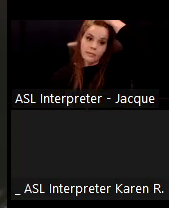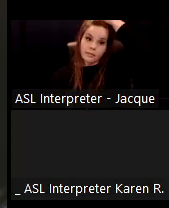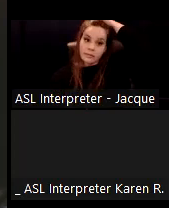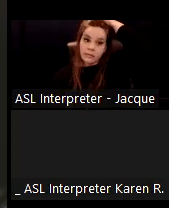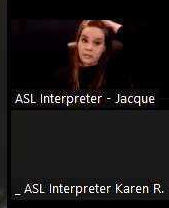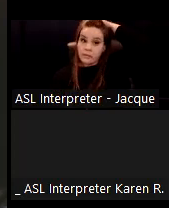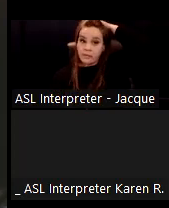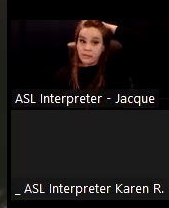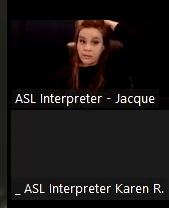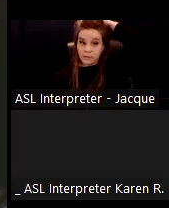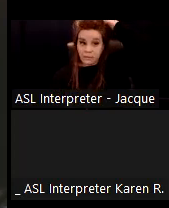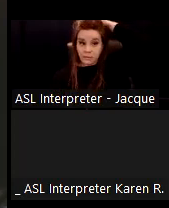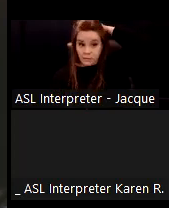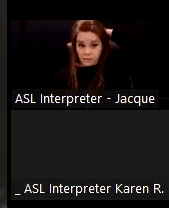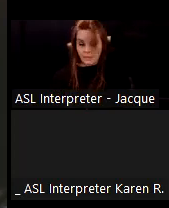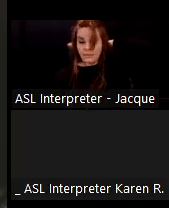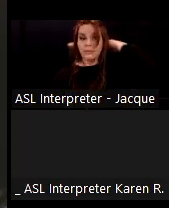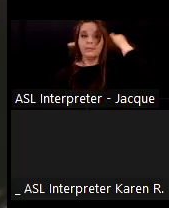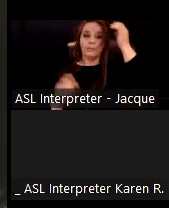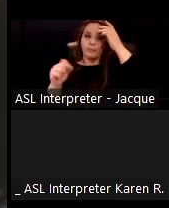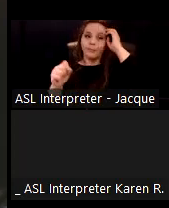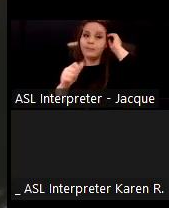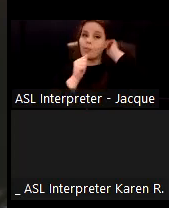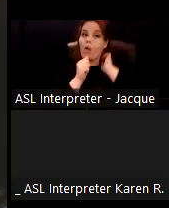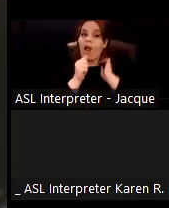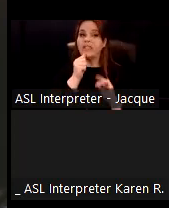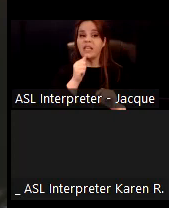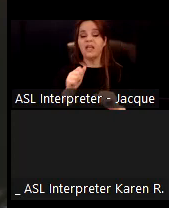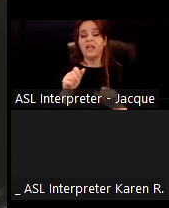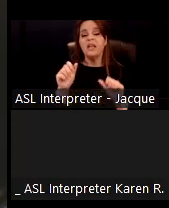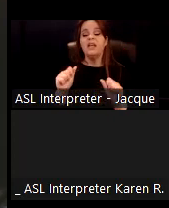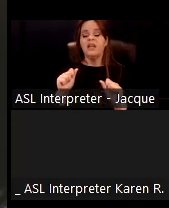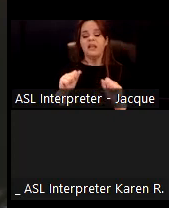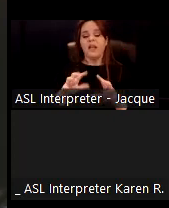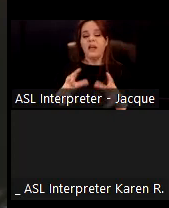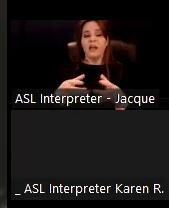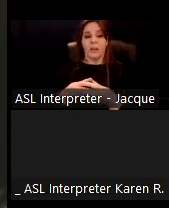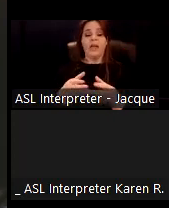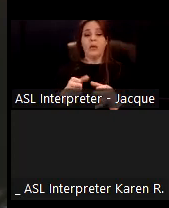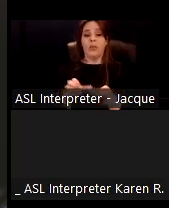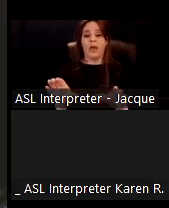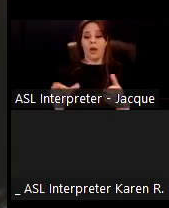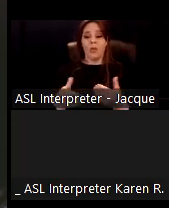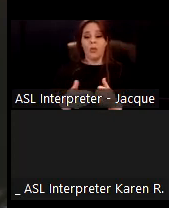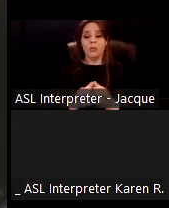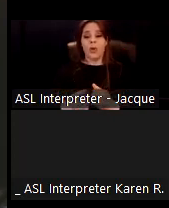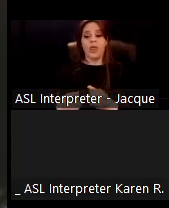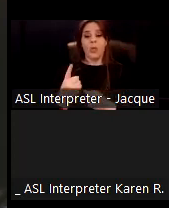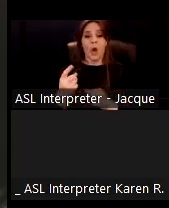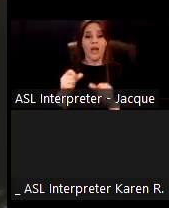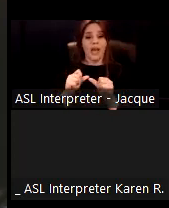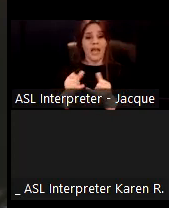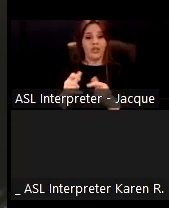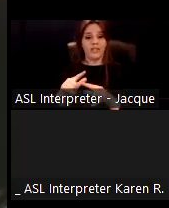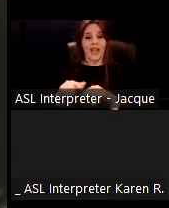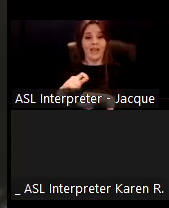Yes, the privacy, they can meet in breakout rooms with just one agency at a time, so